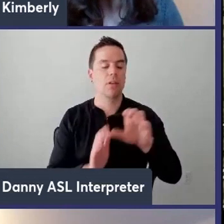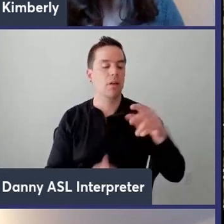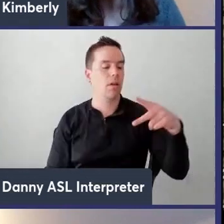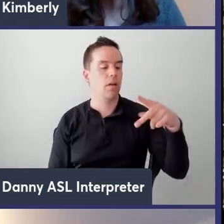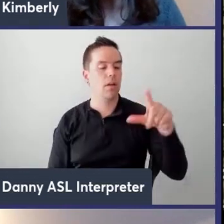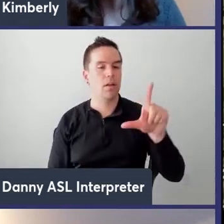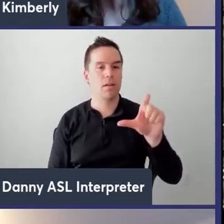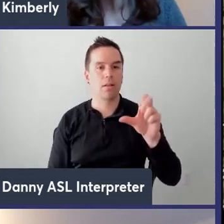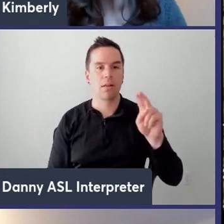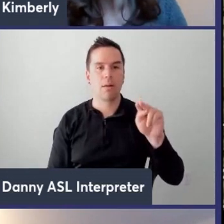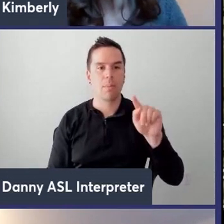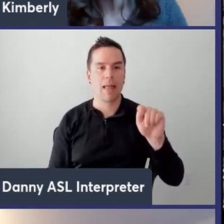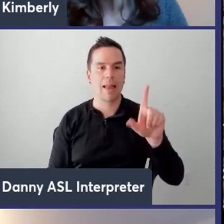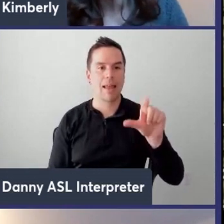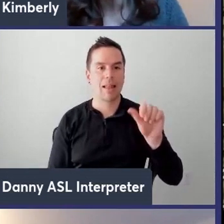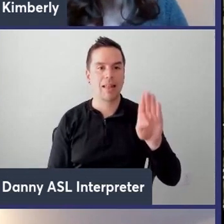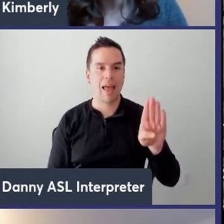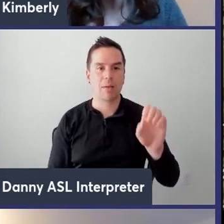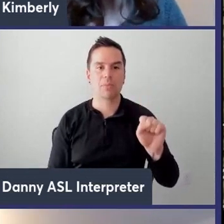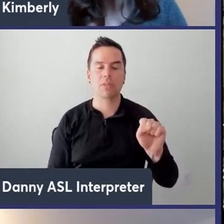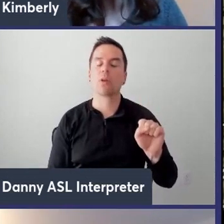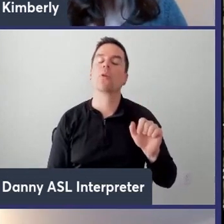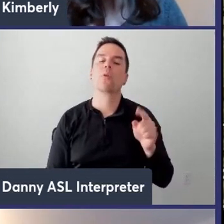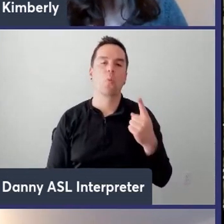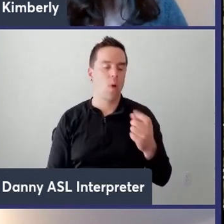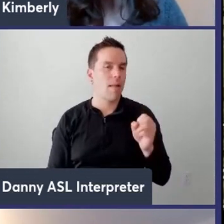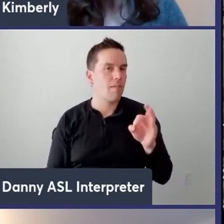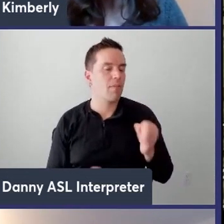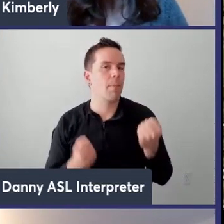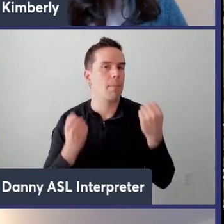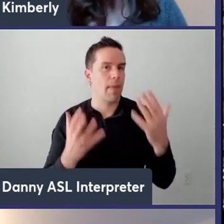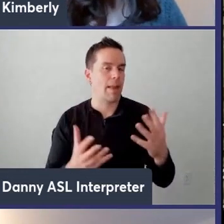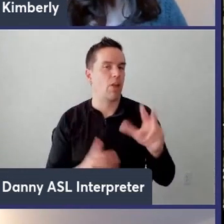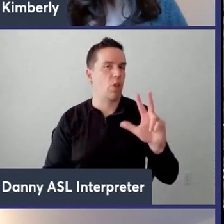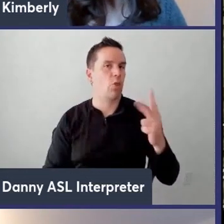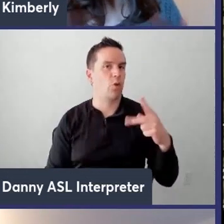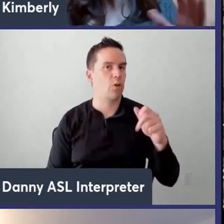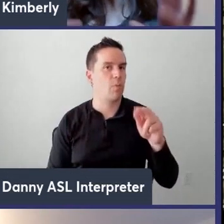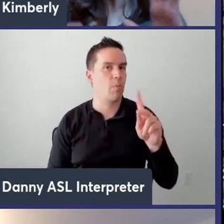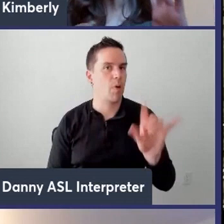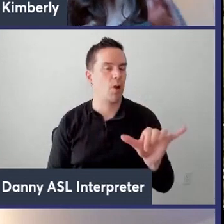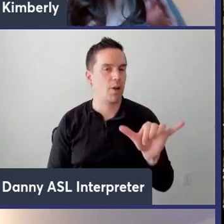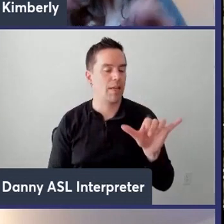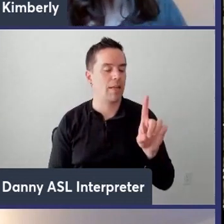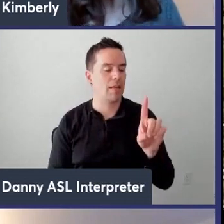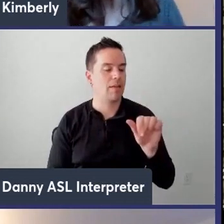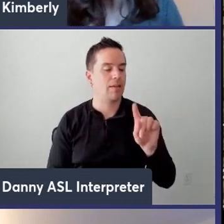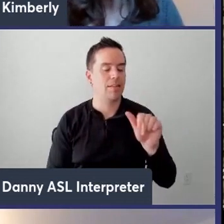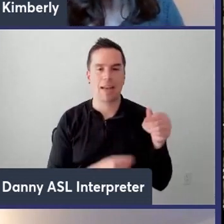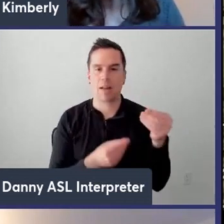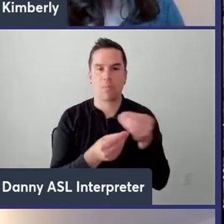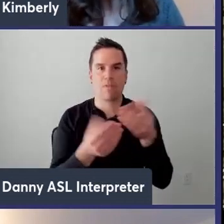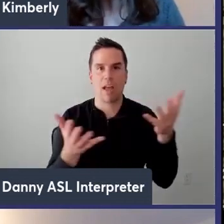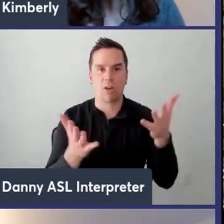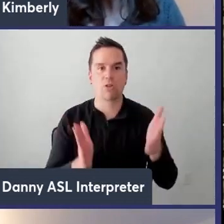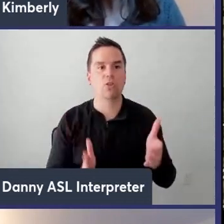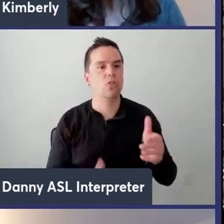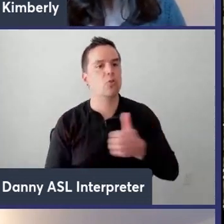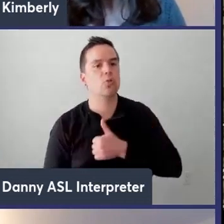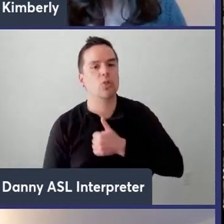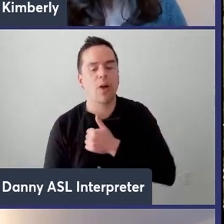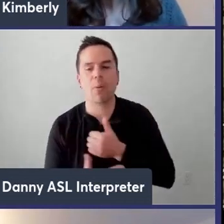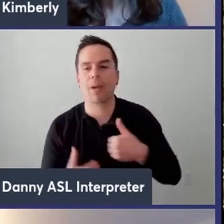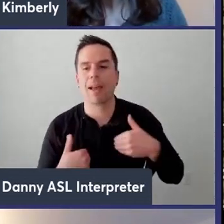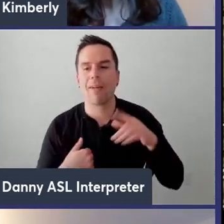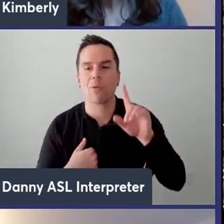the many third-party data providers that are now supported in SageMaker. And you can see the visualizations. Oh, yeah. Sorry, we had a quick question